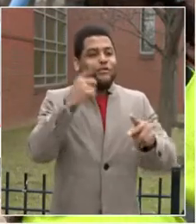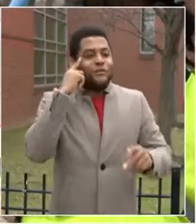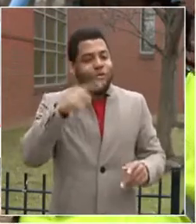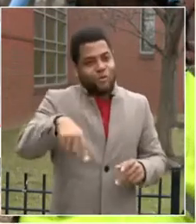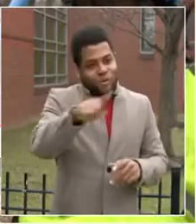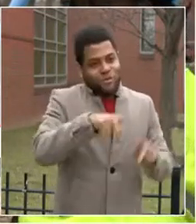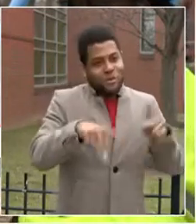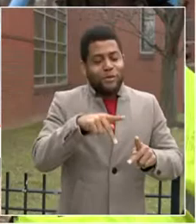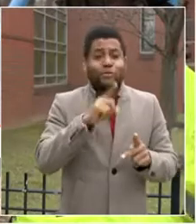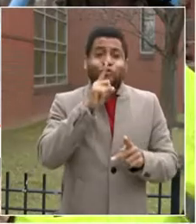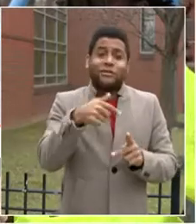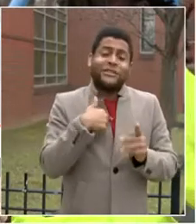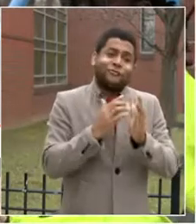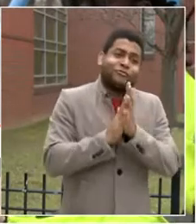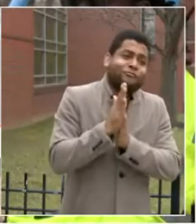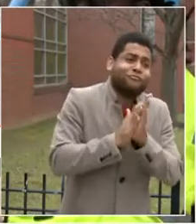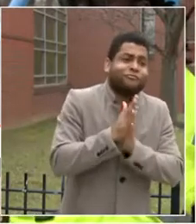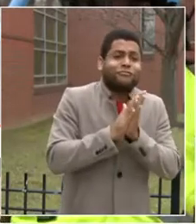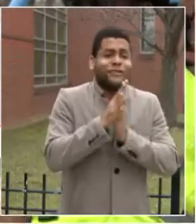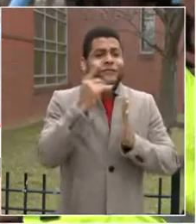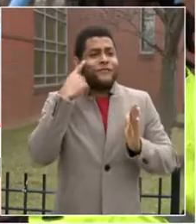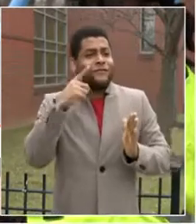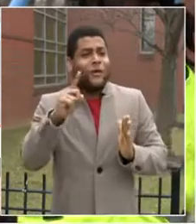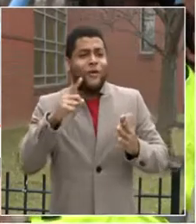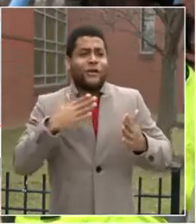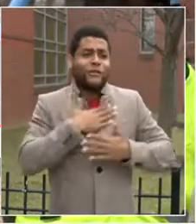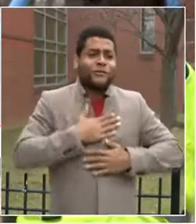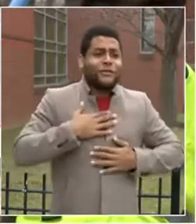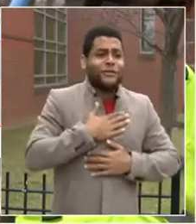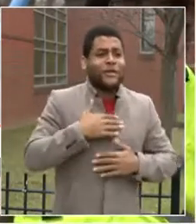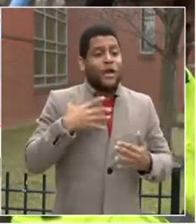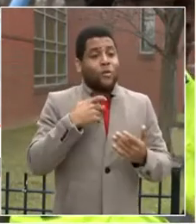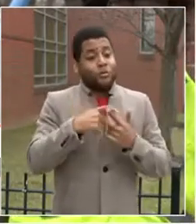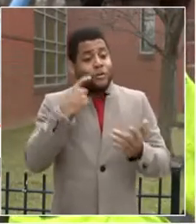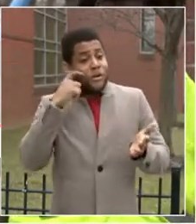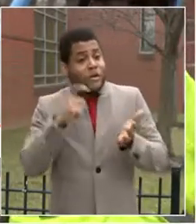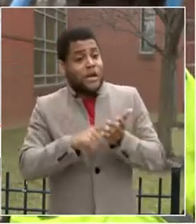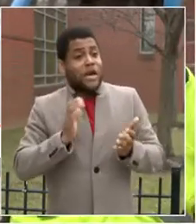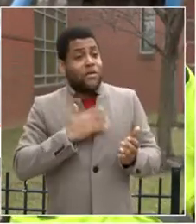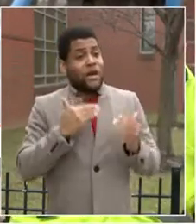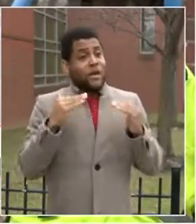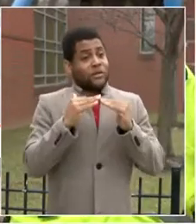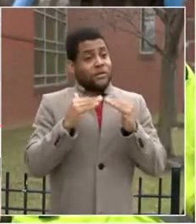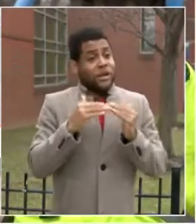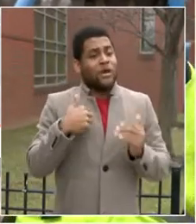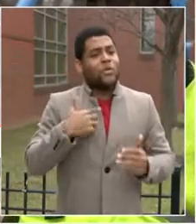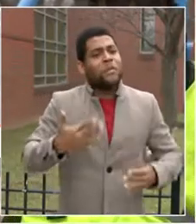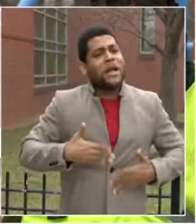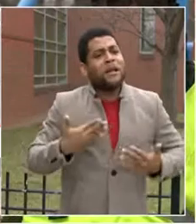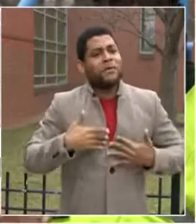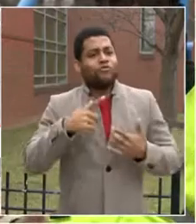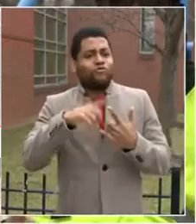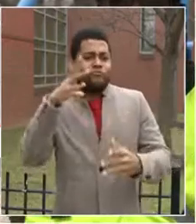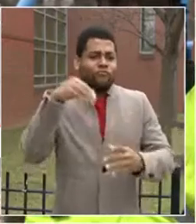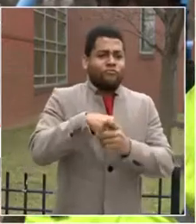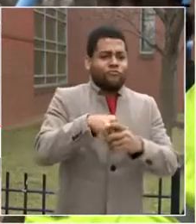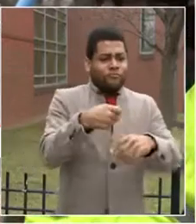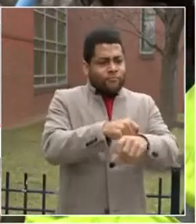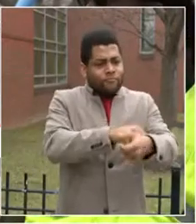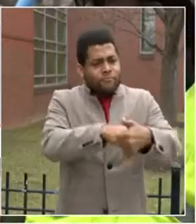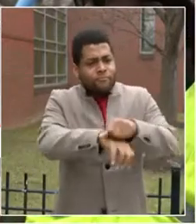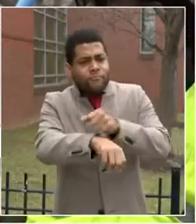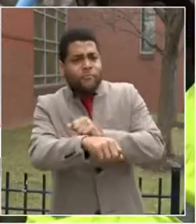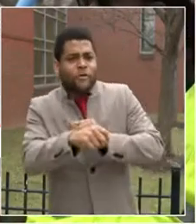the past 2 years, I want to acknowledge my DPR colleagues. You know, we were happy to step in and provide support as the district combated the